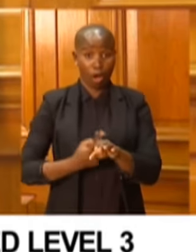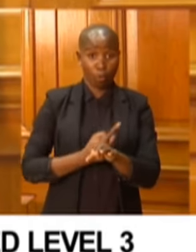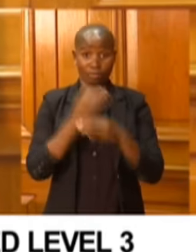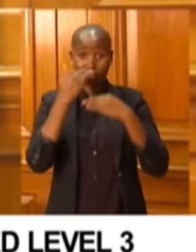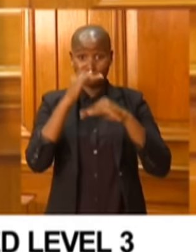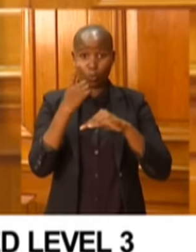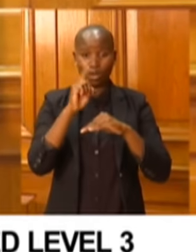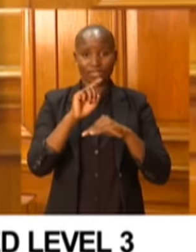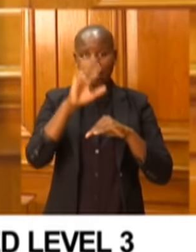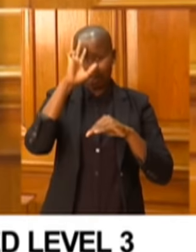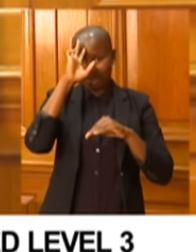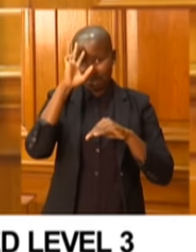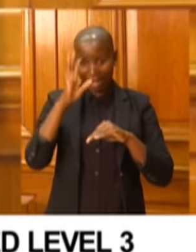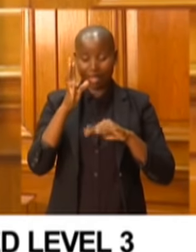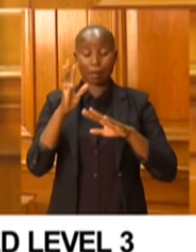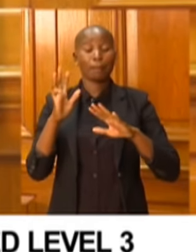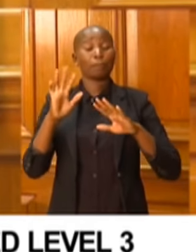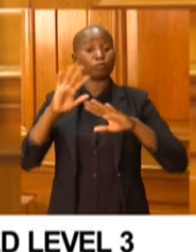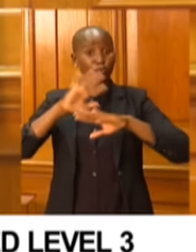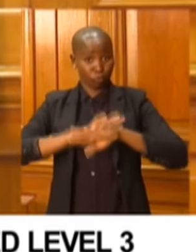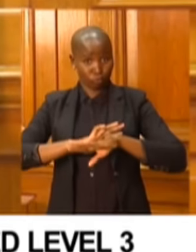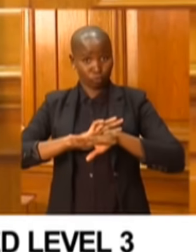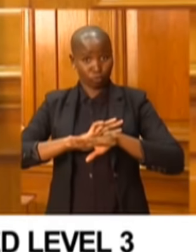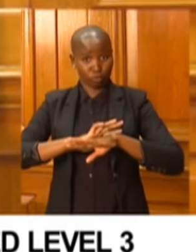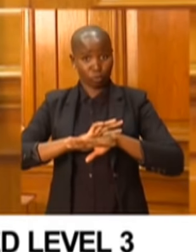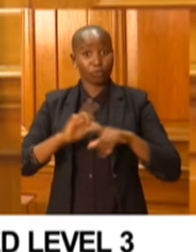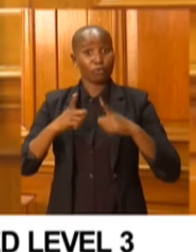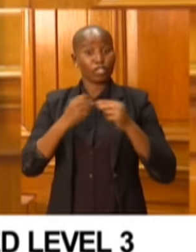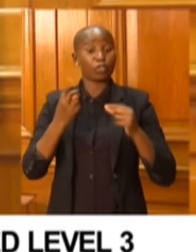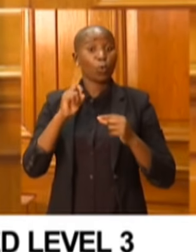end earlier at 5 a.m.